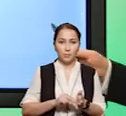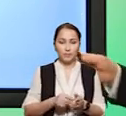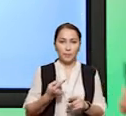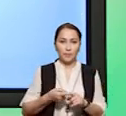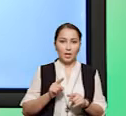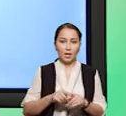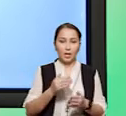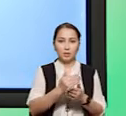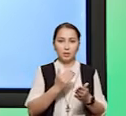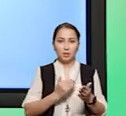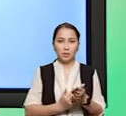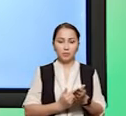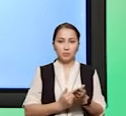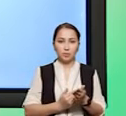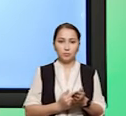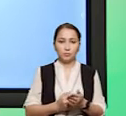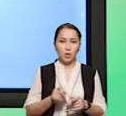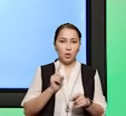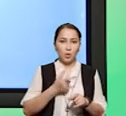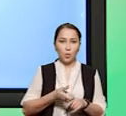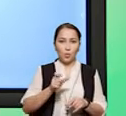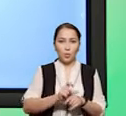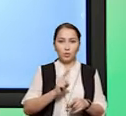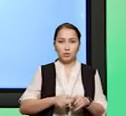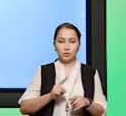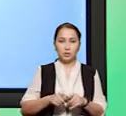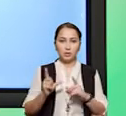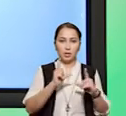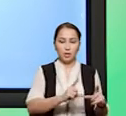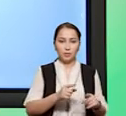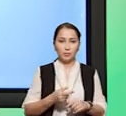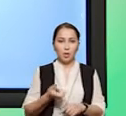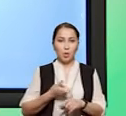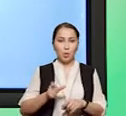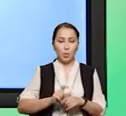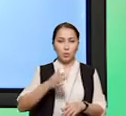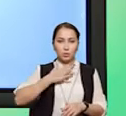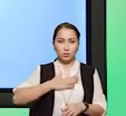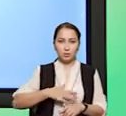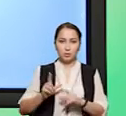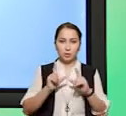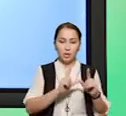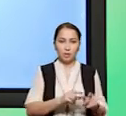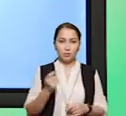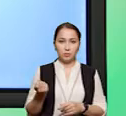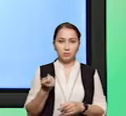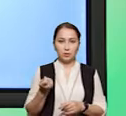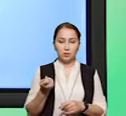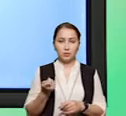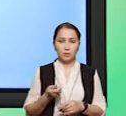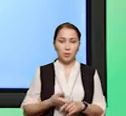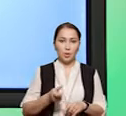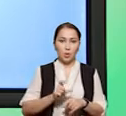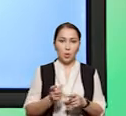Bu taqsimotga ko'ra juda tez harakat qiluvchi va juda sekin harakat qiluvchi molekulalar